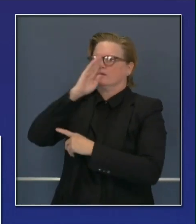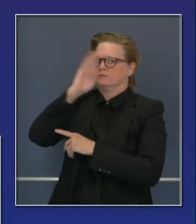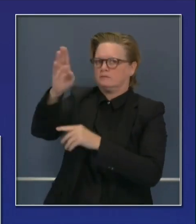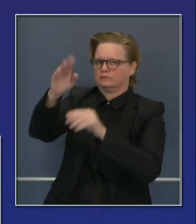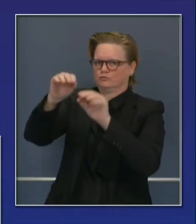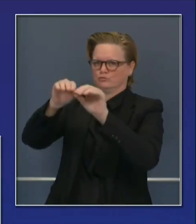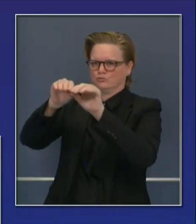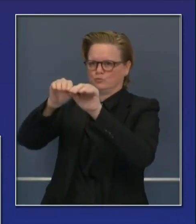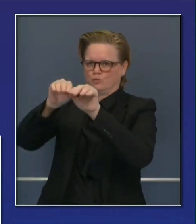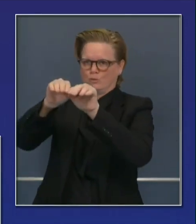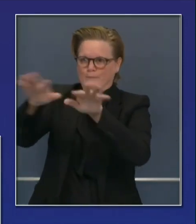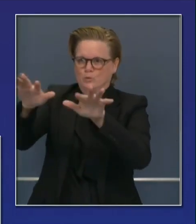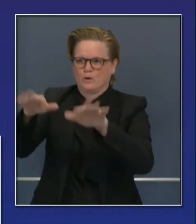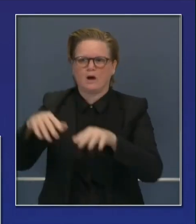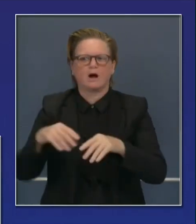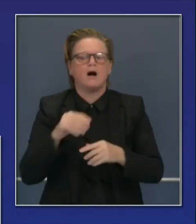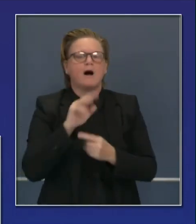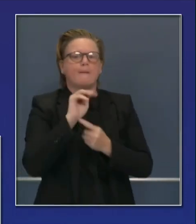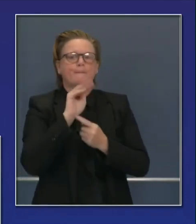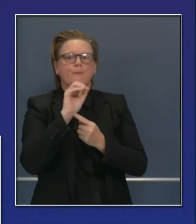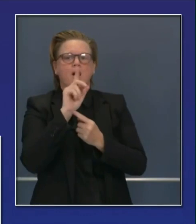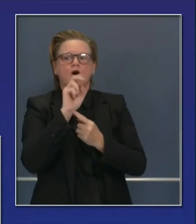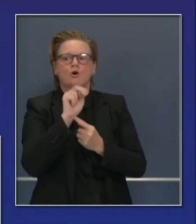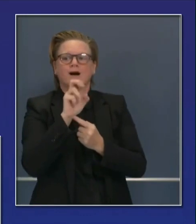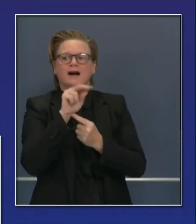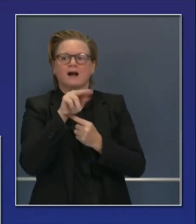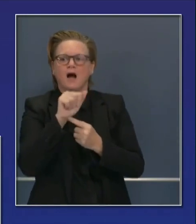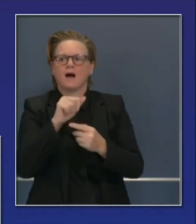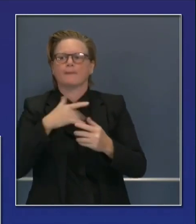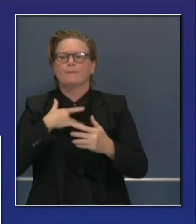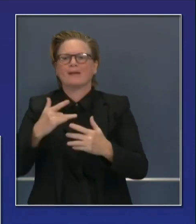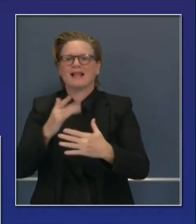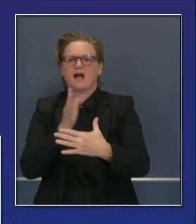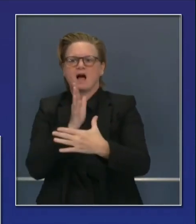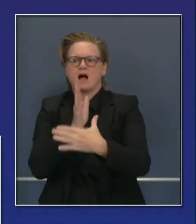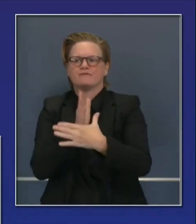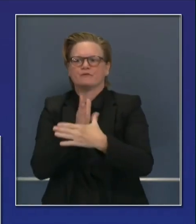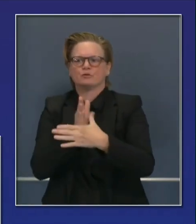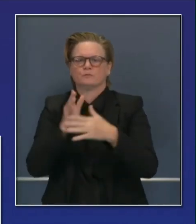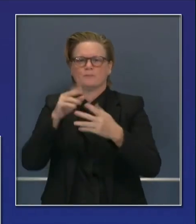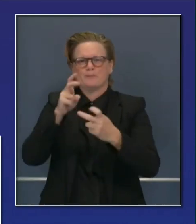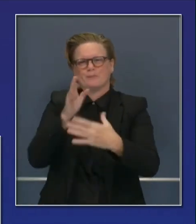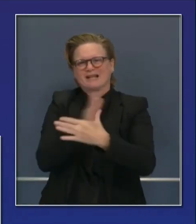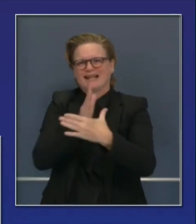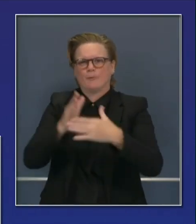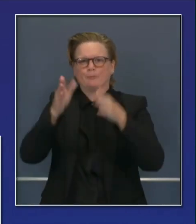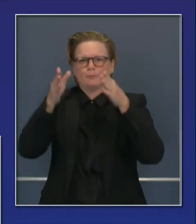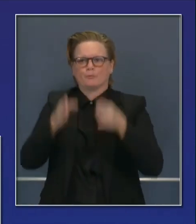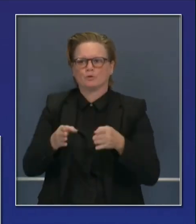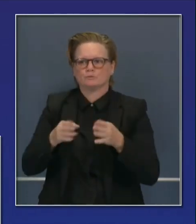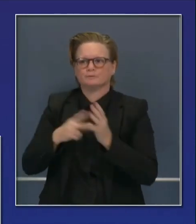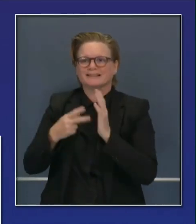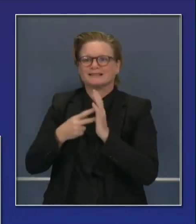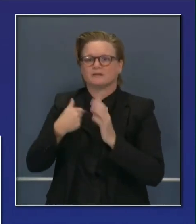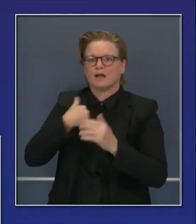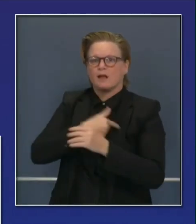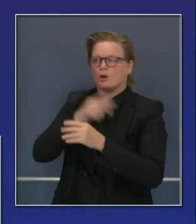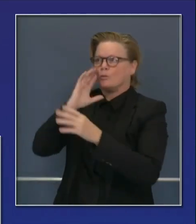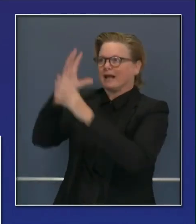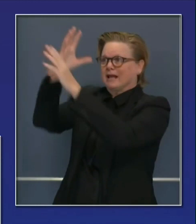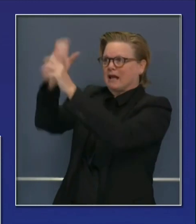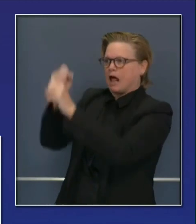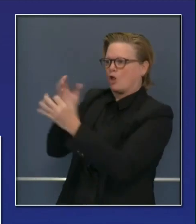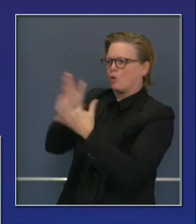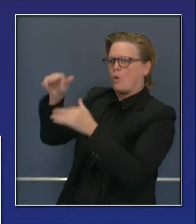uses an intermediary, McKesson. McKesson, we are working with proactively, and we will go through a similar